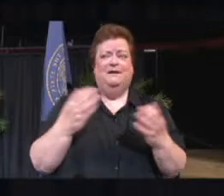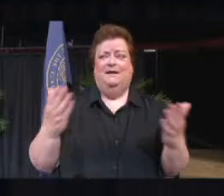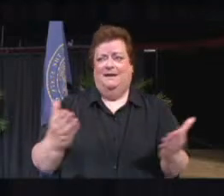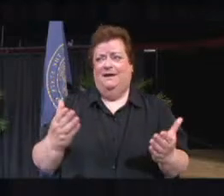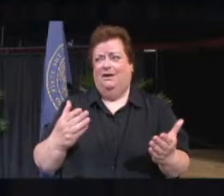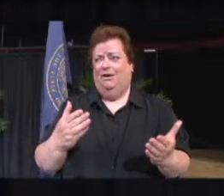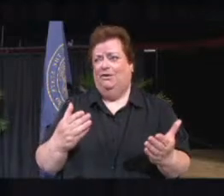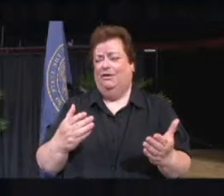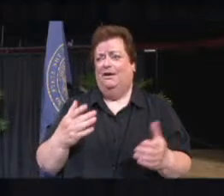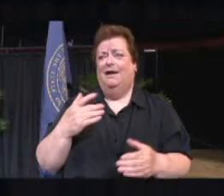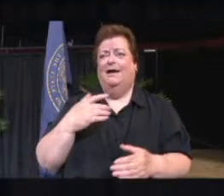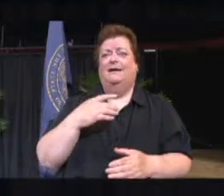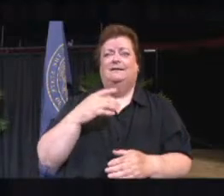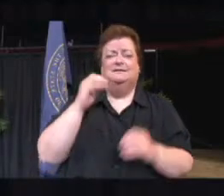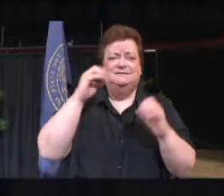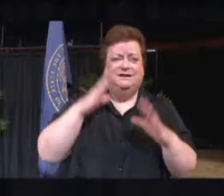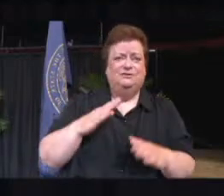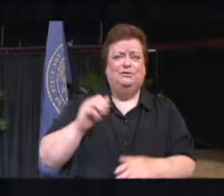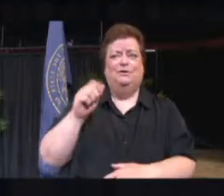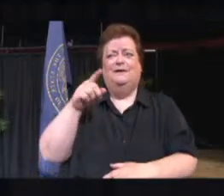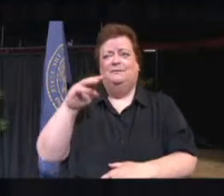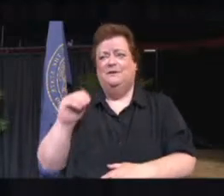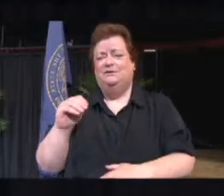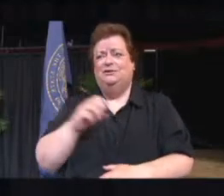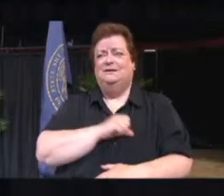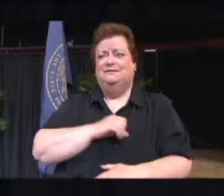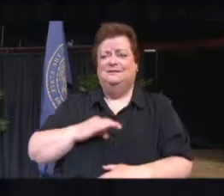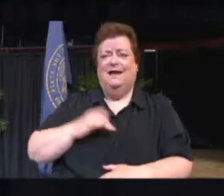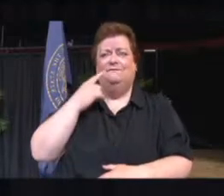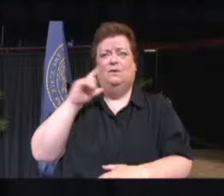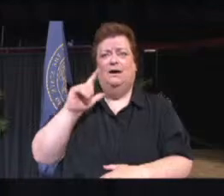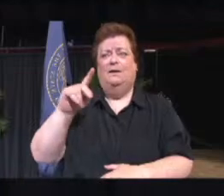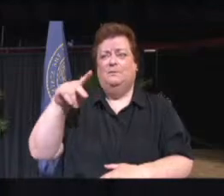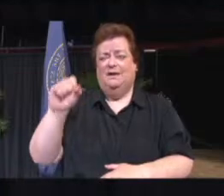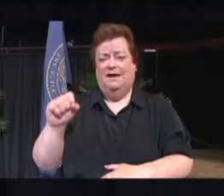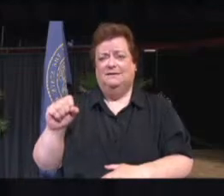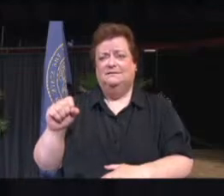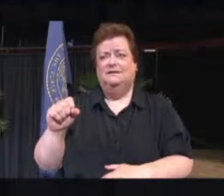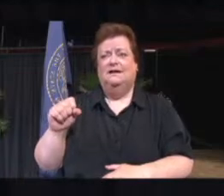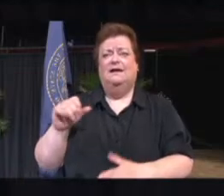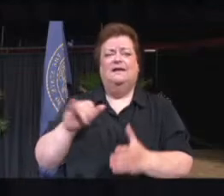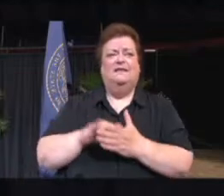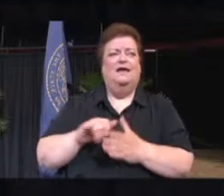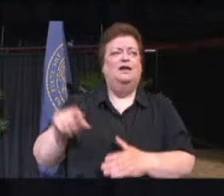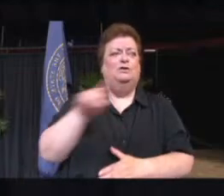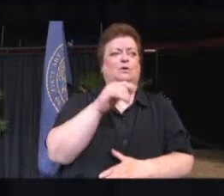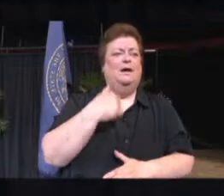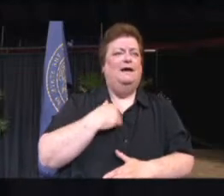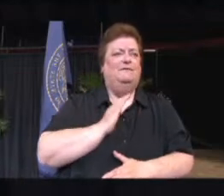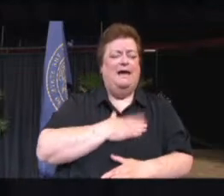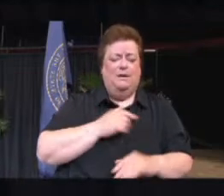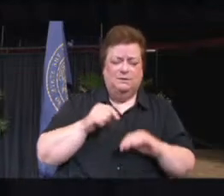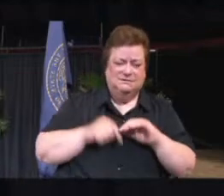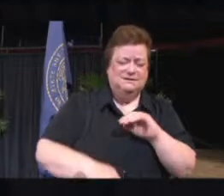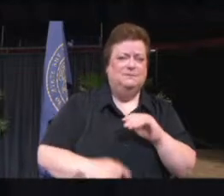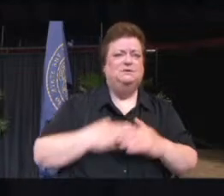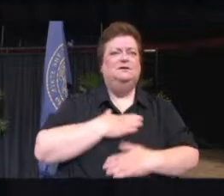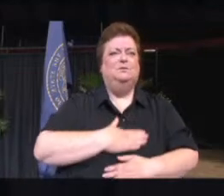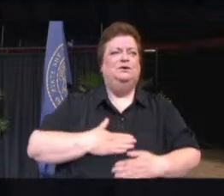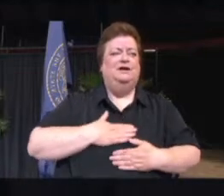say to the teachers, administrators, and staff of Lincoln Public Schools that you have our deepest appreciation and